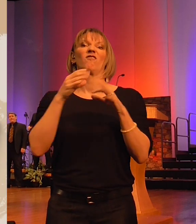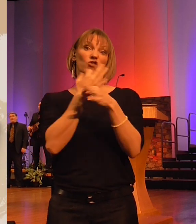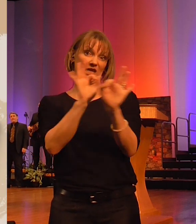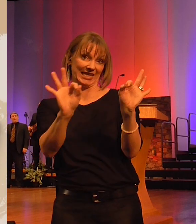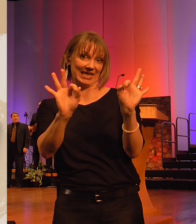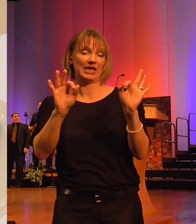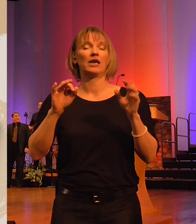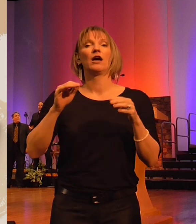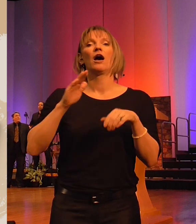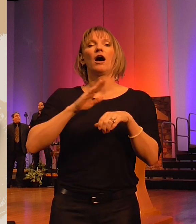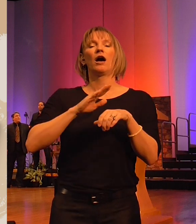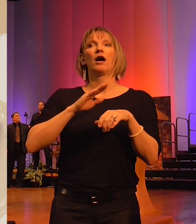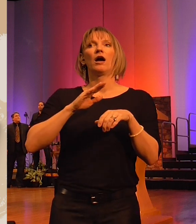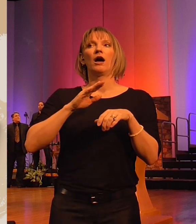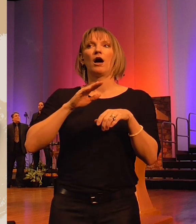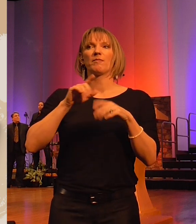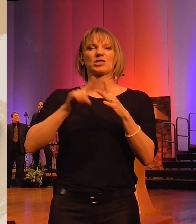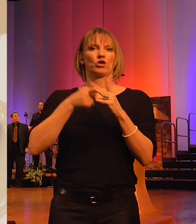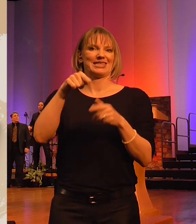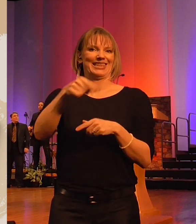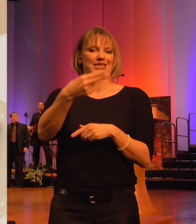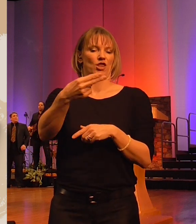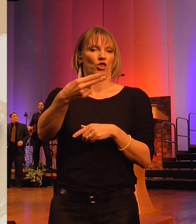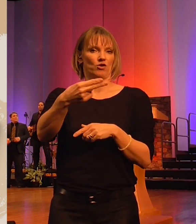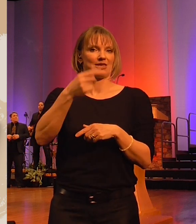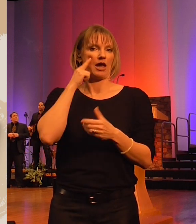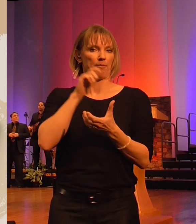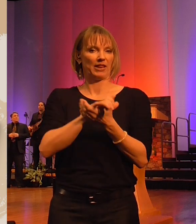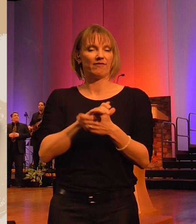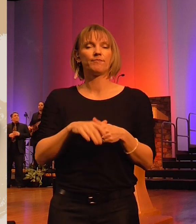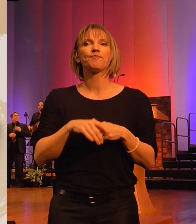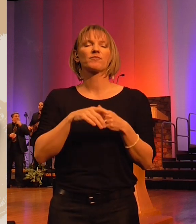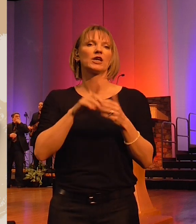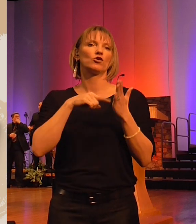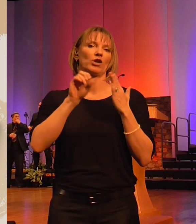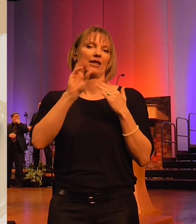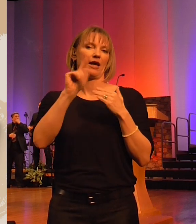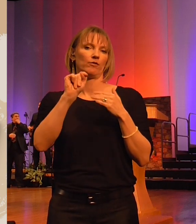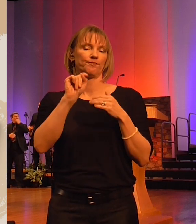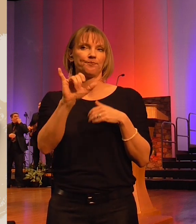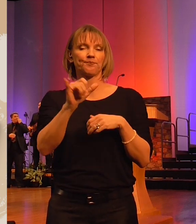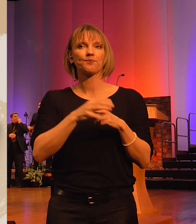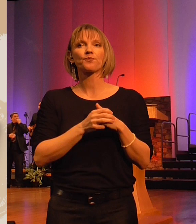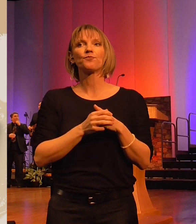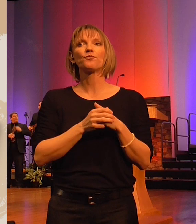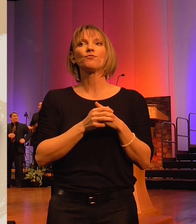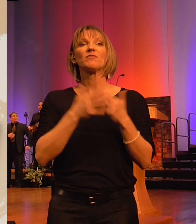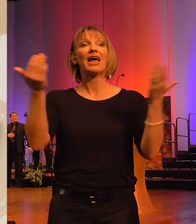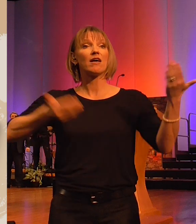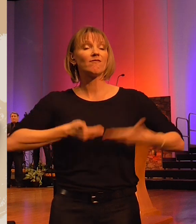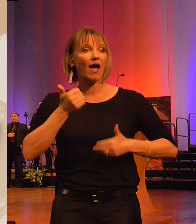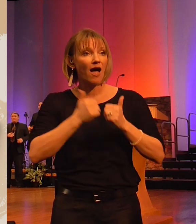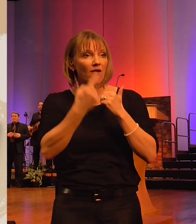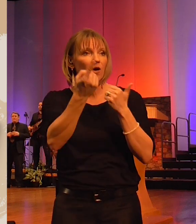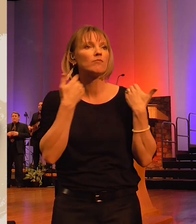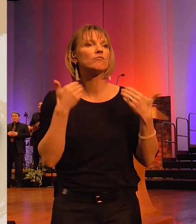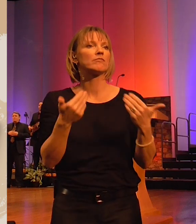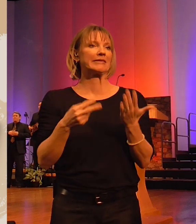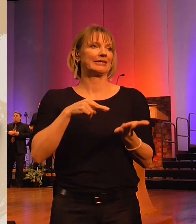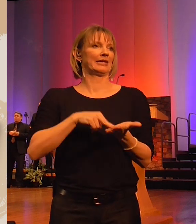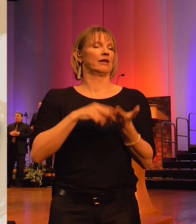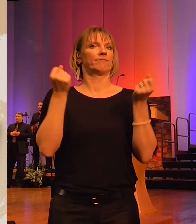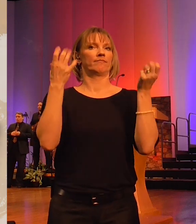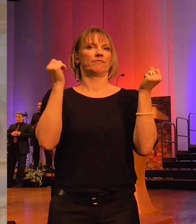work that starts this Thursday, I believe. And so check that out as well. I'm going to invite everyone to stand to